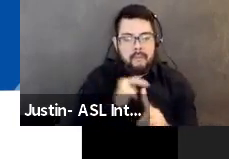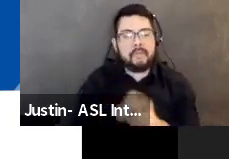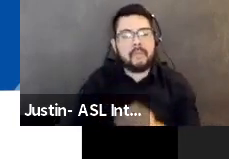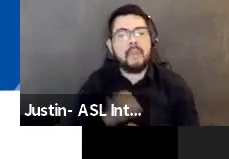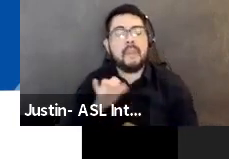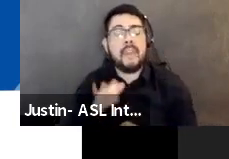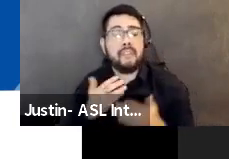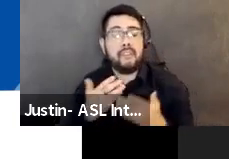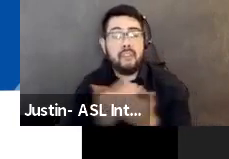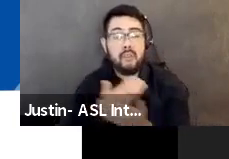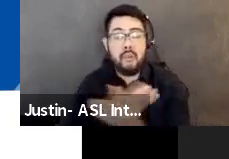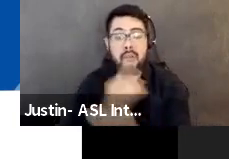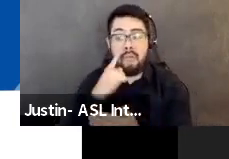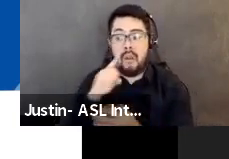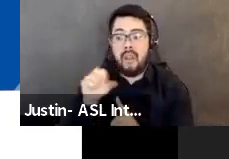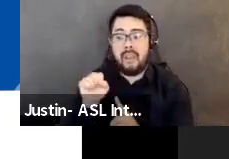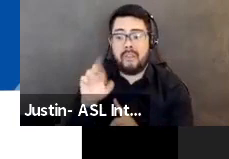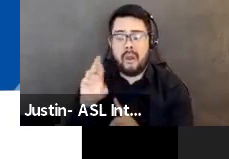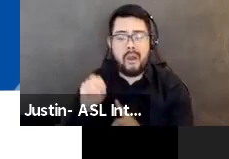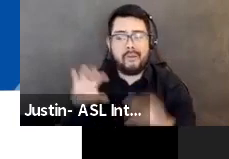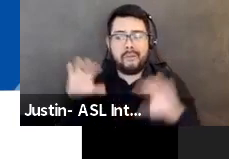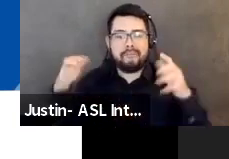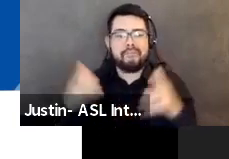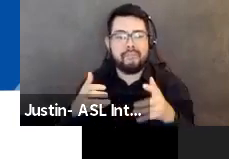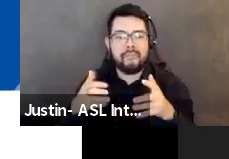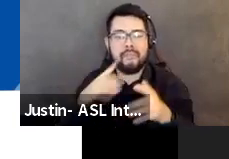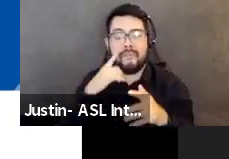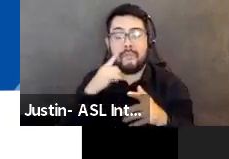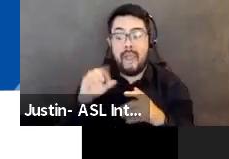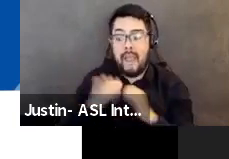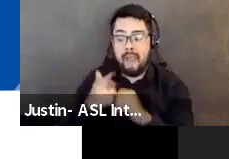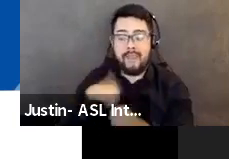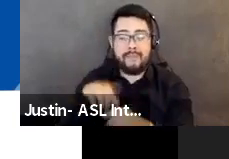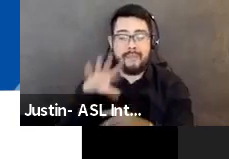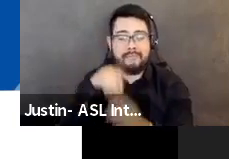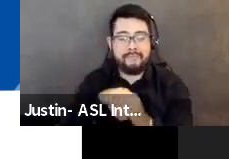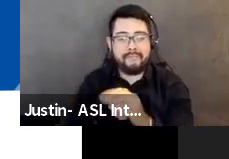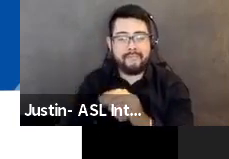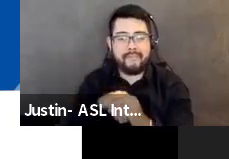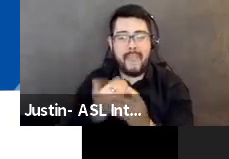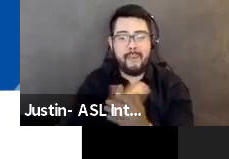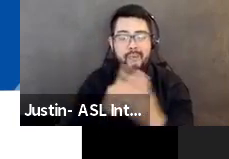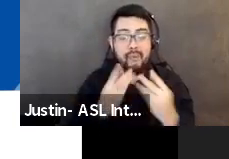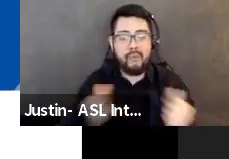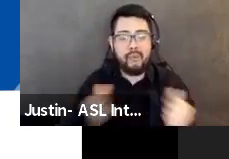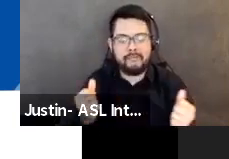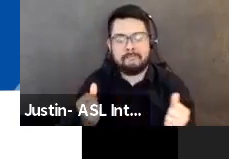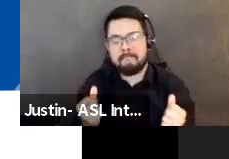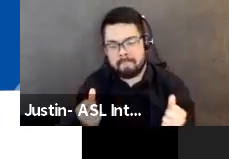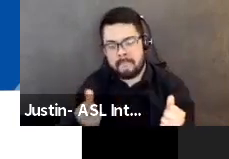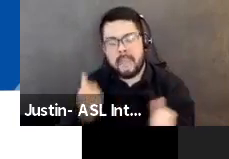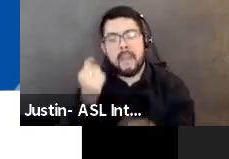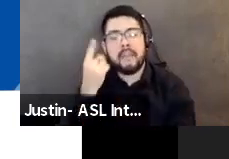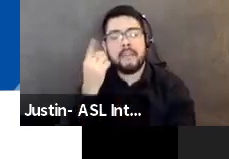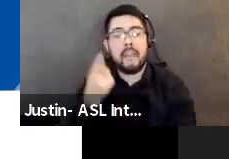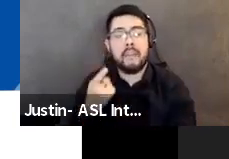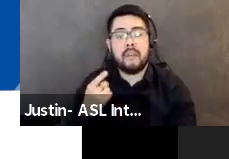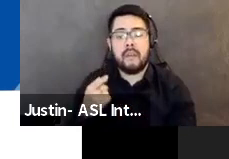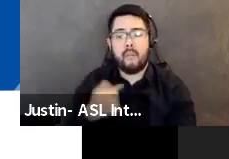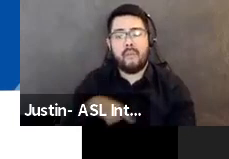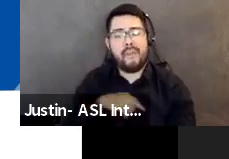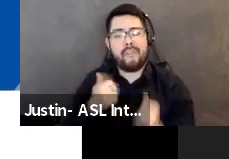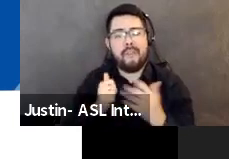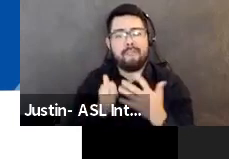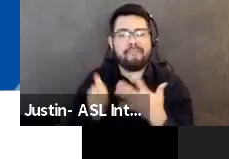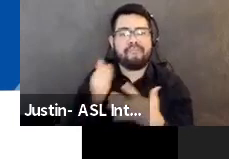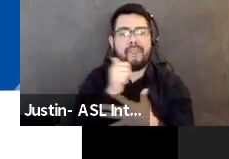bringing sros together as part of the solution and keep in mind that we are while we are prioritizing